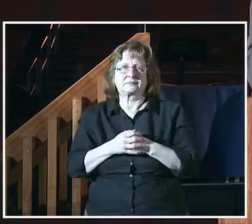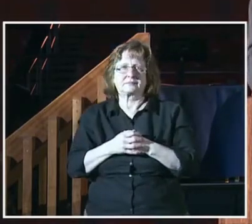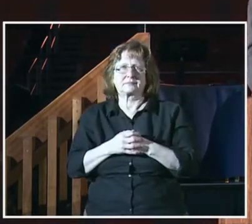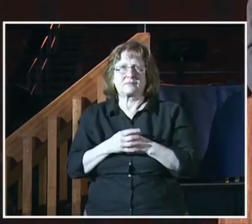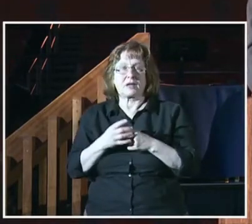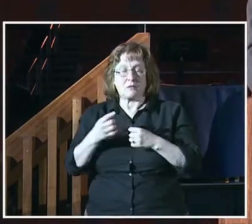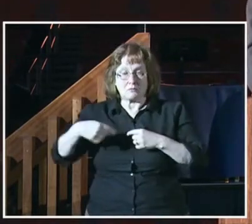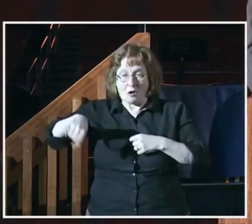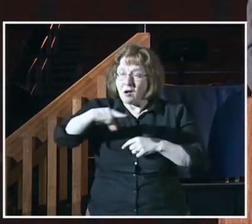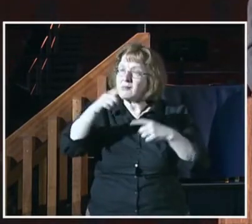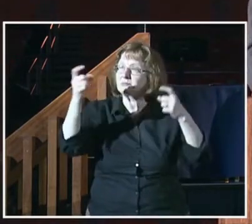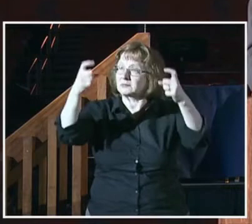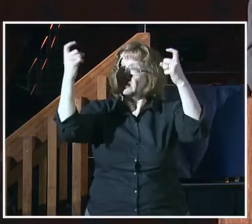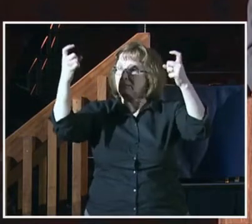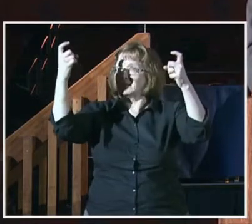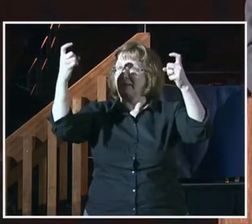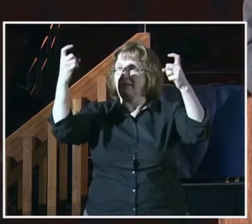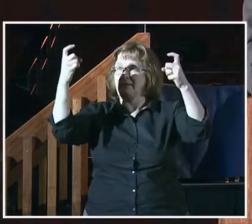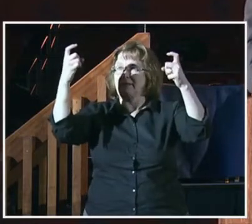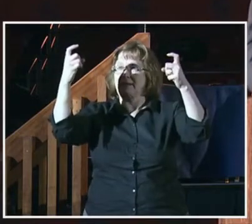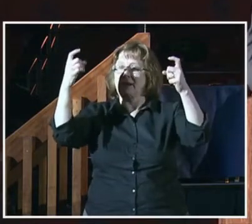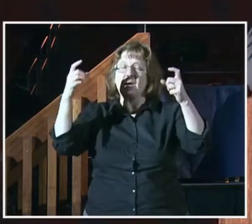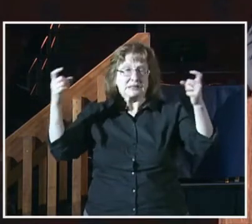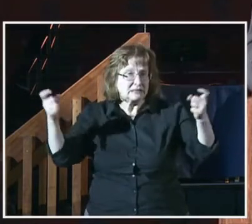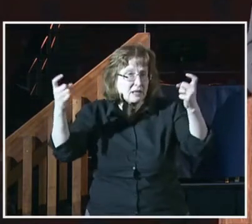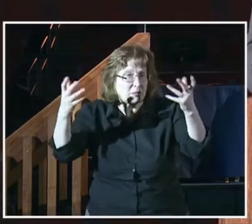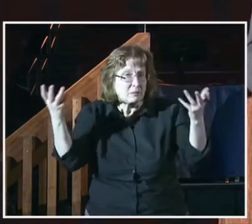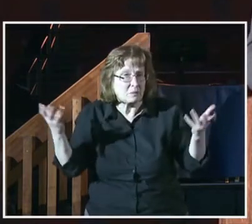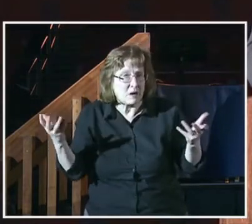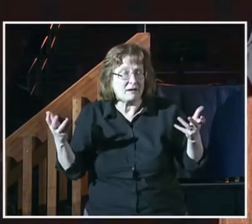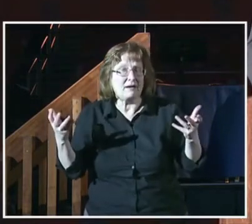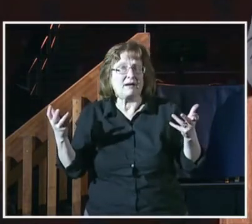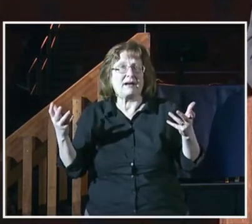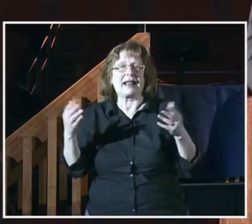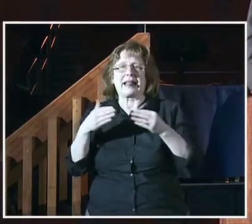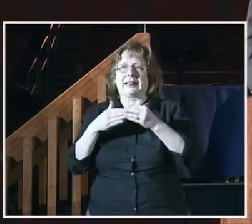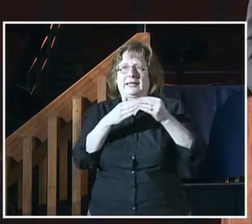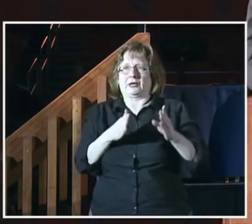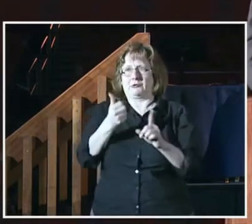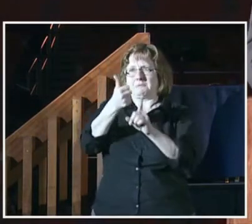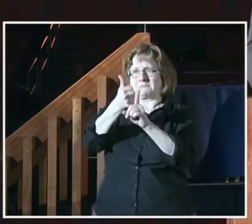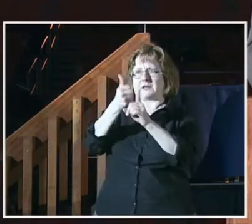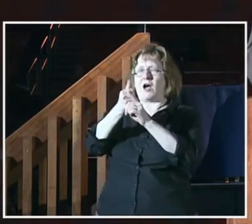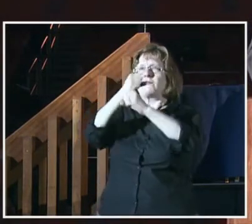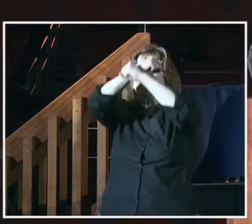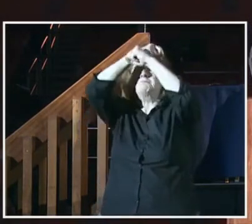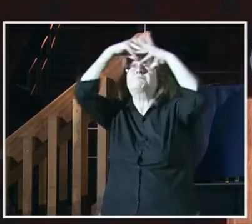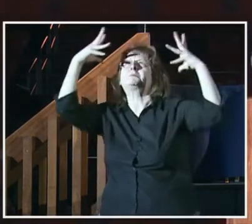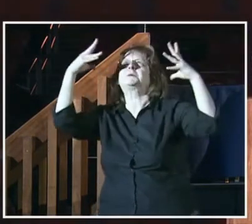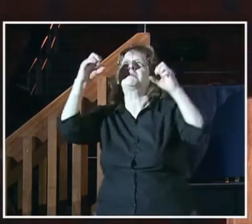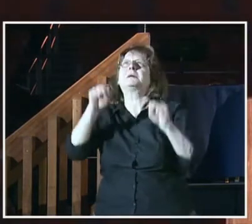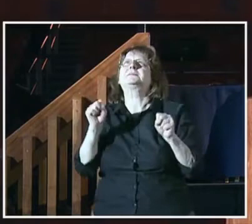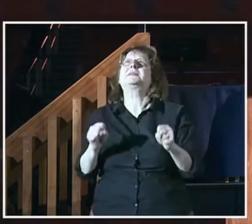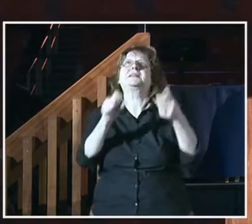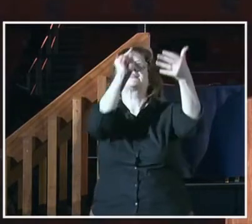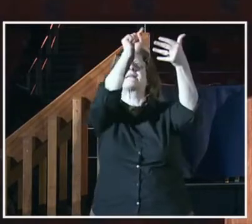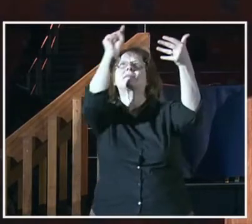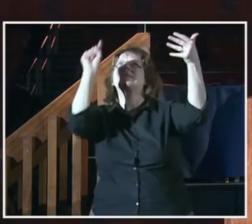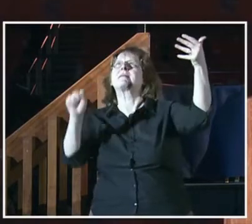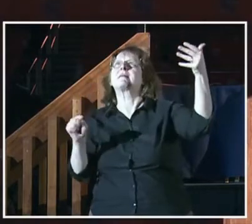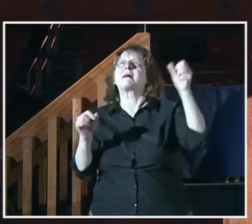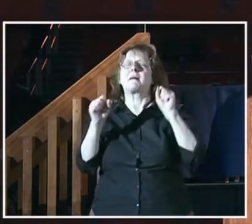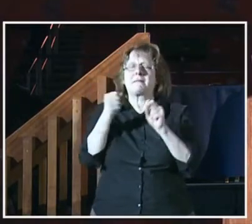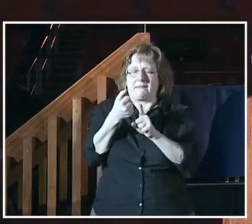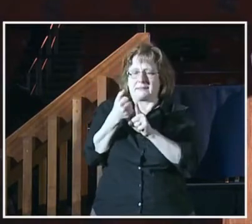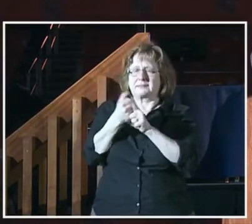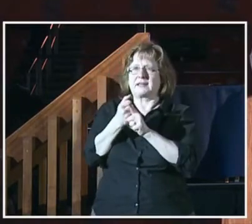we celebrate. We celebrate a leader who not only dreamed of possibility, but who